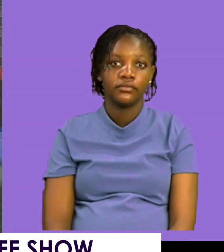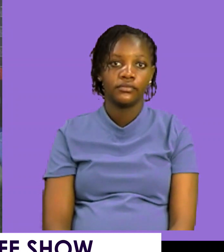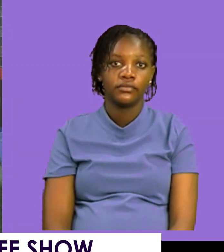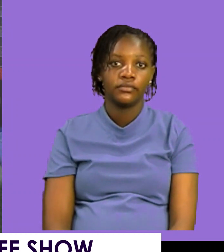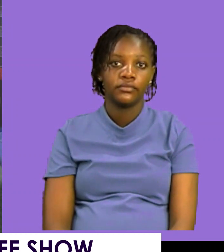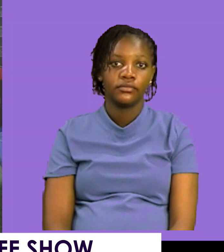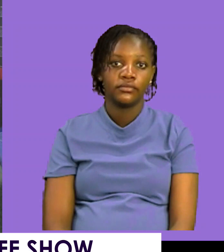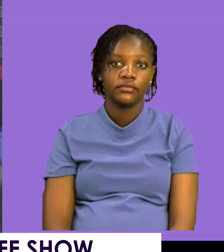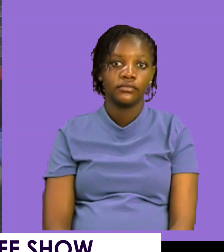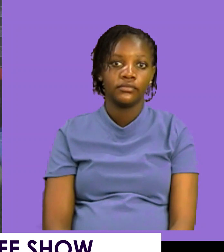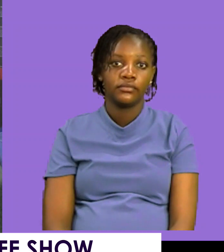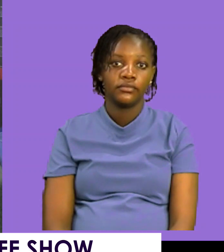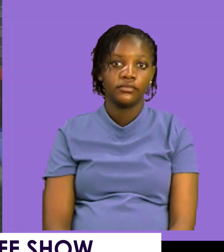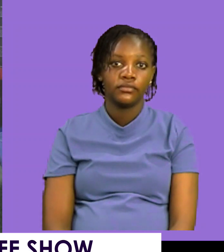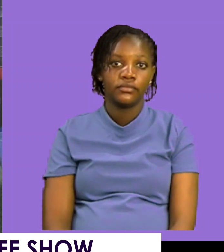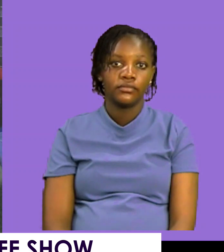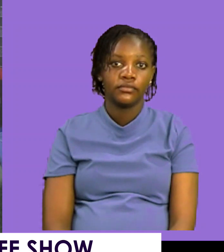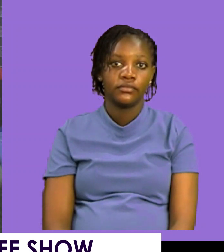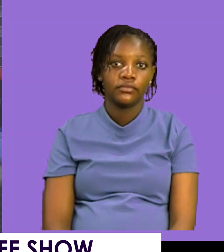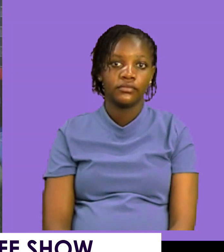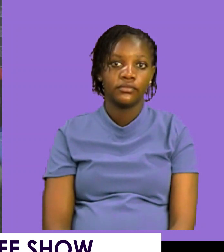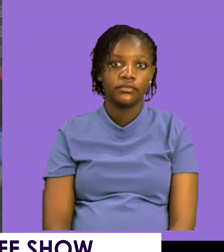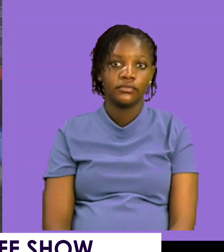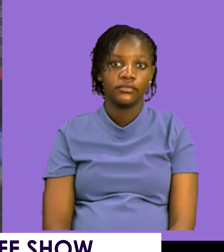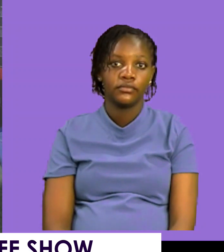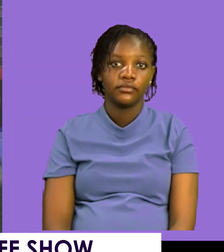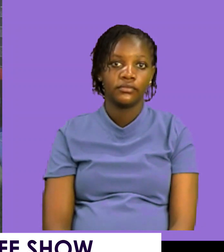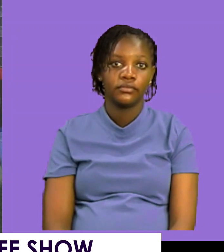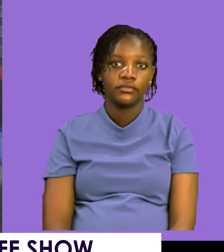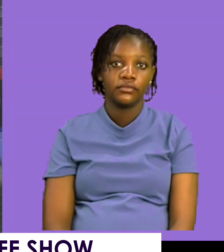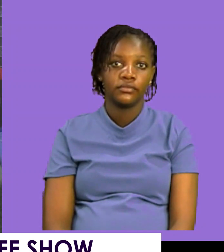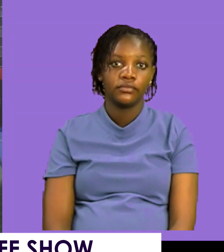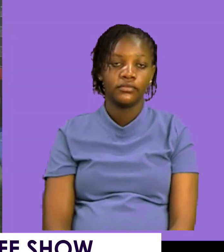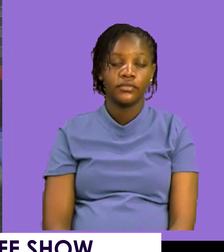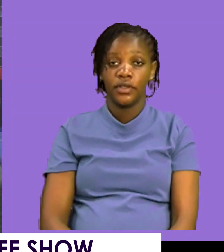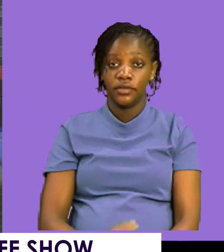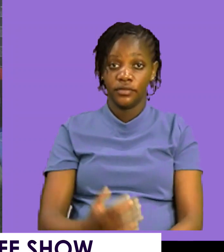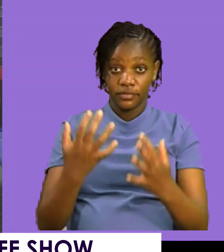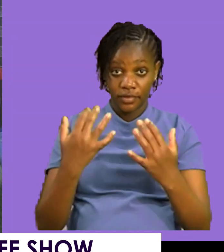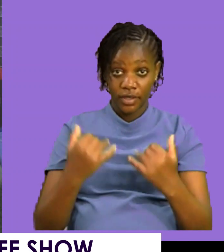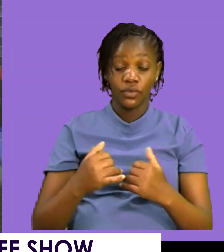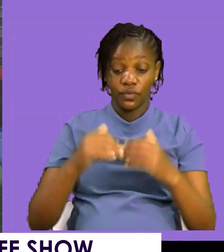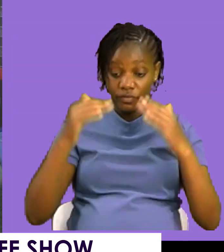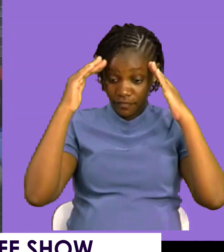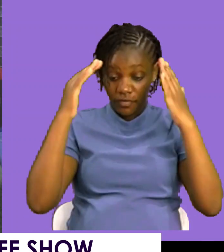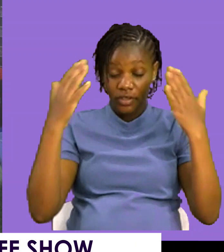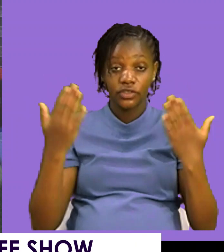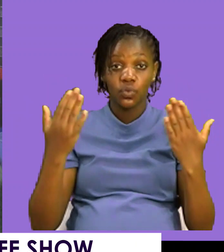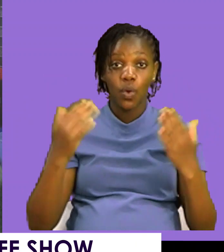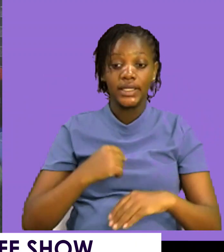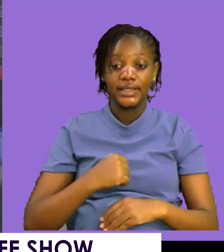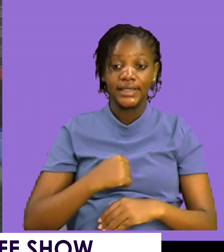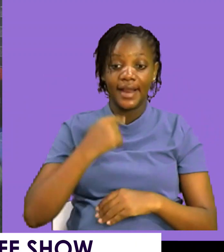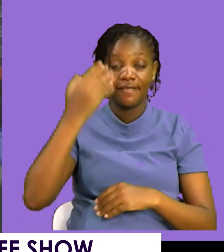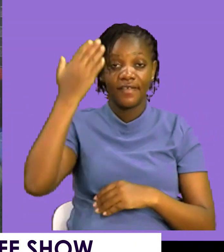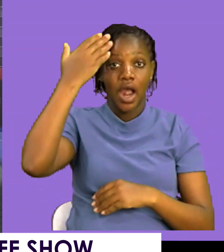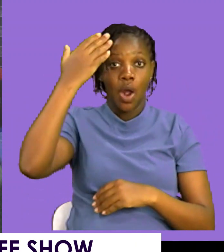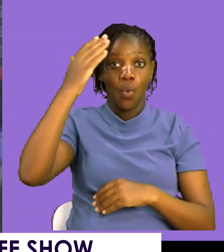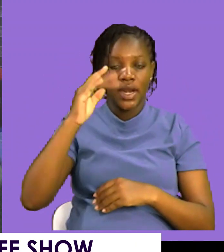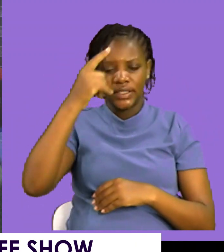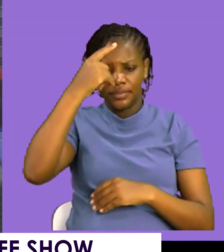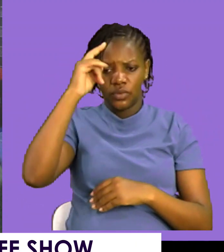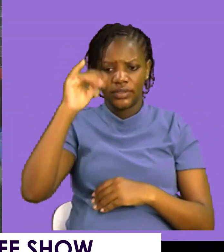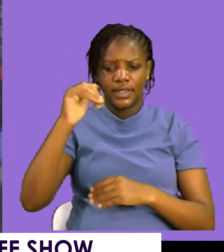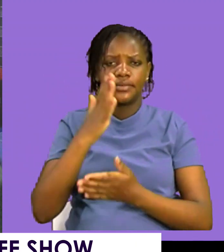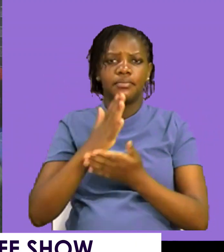4, take it back. 5, take it back. We are still on self-awareness. It's part of emotional